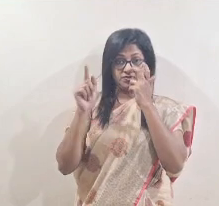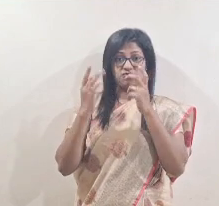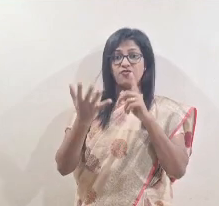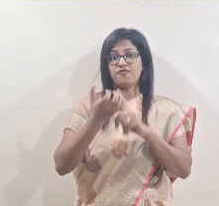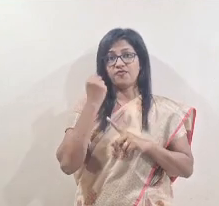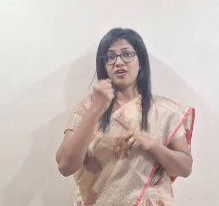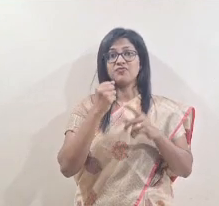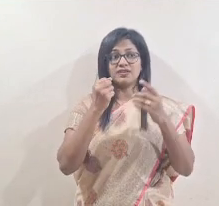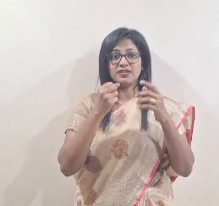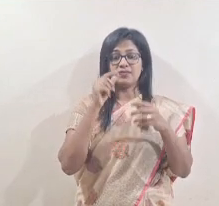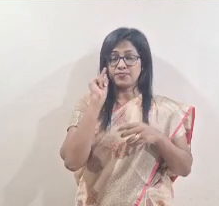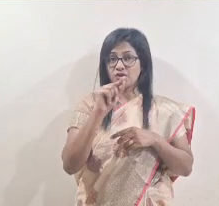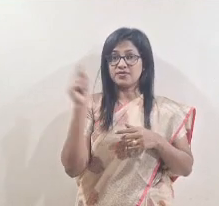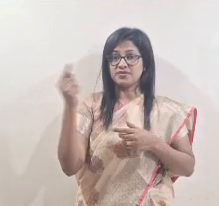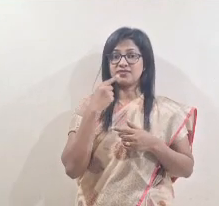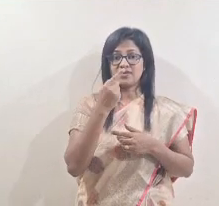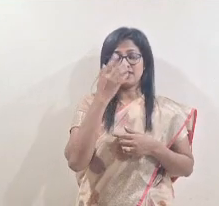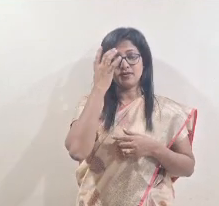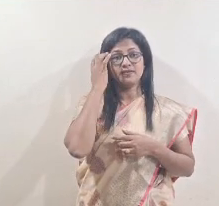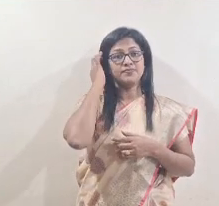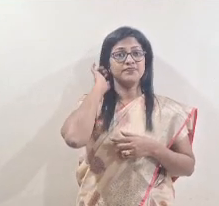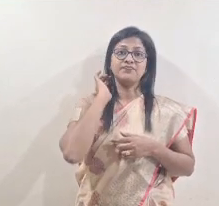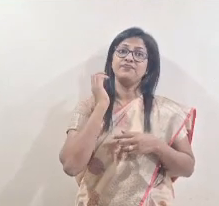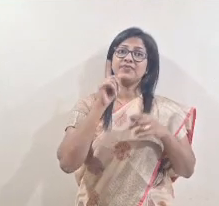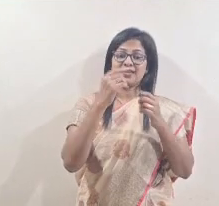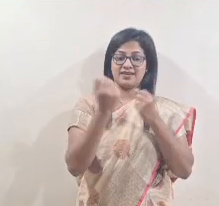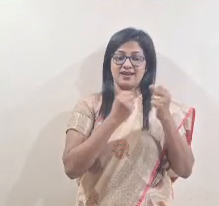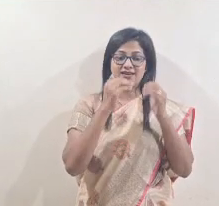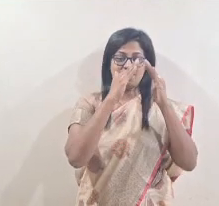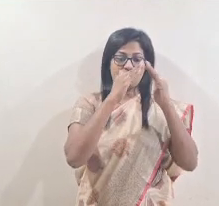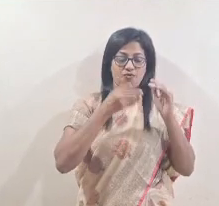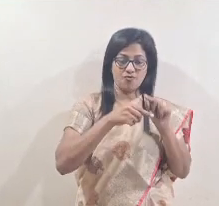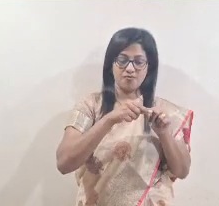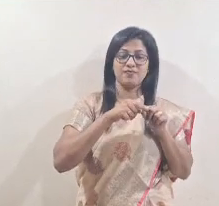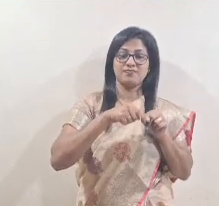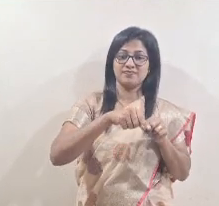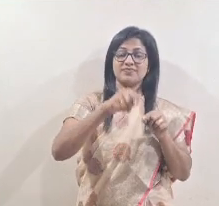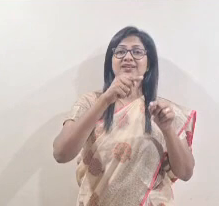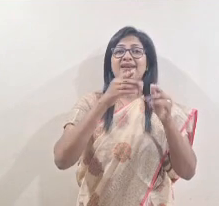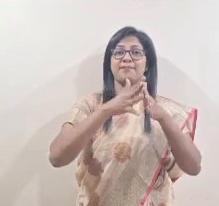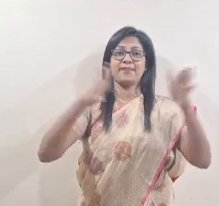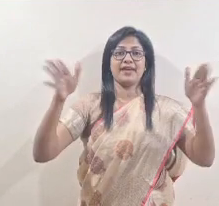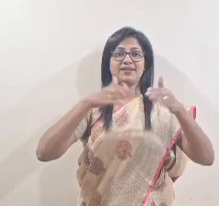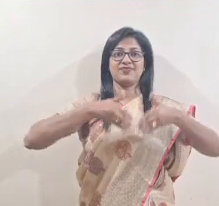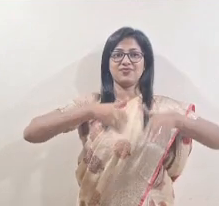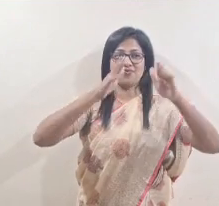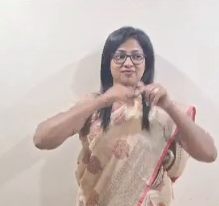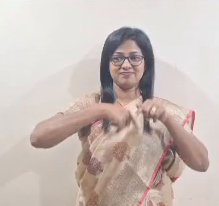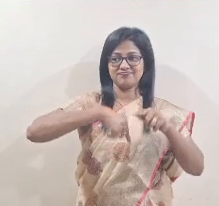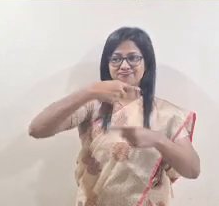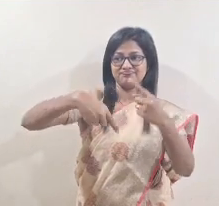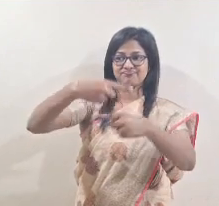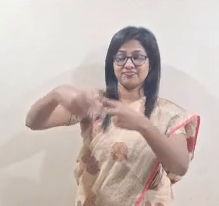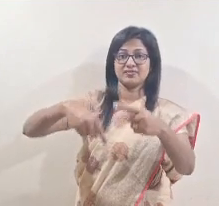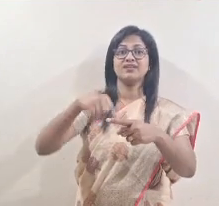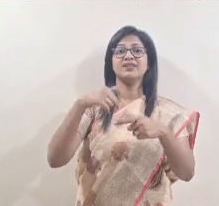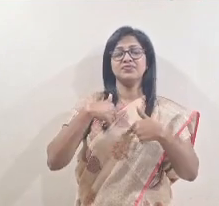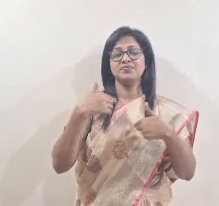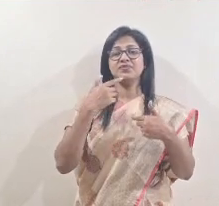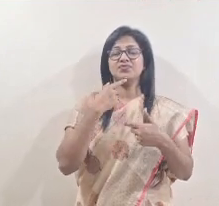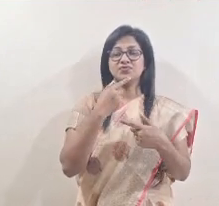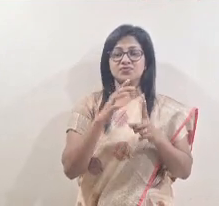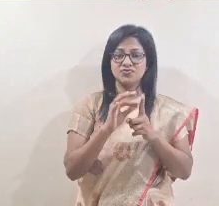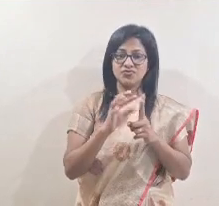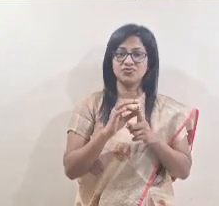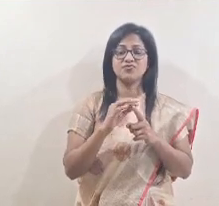it pointed out that a car is traveling from residential road and is just connecting to major roads. So for that, what we can do just